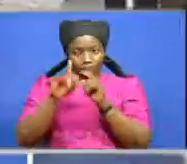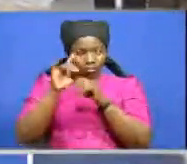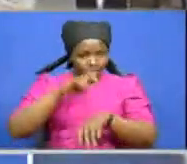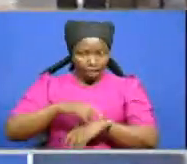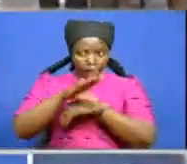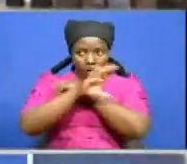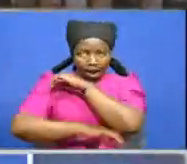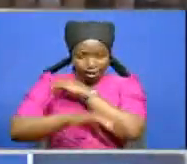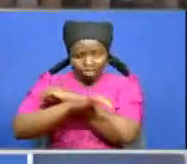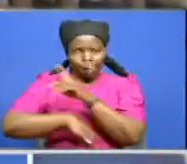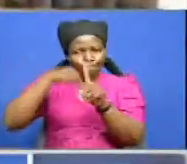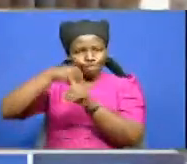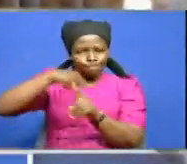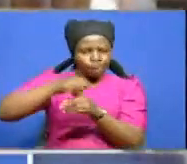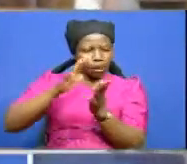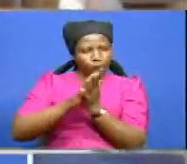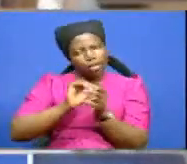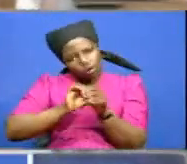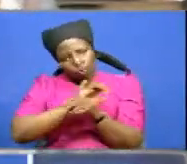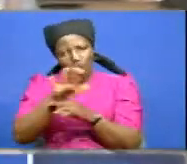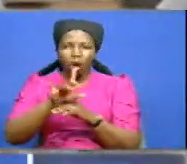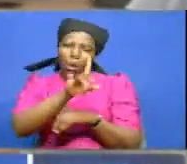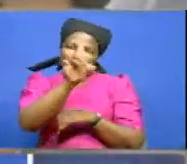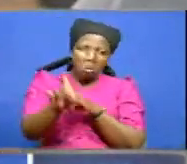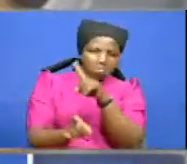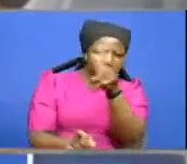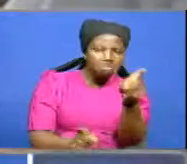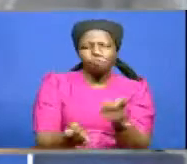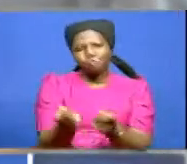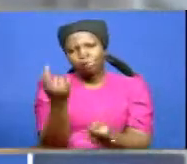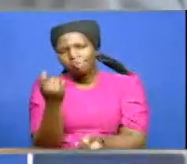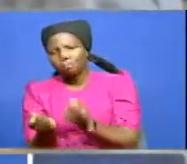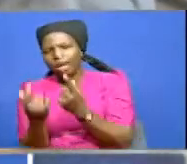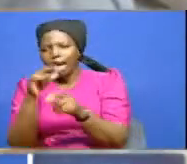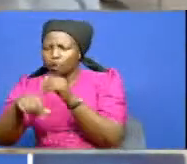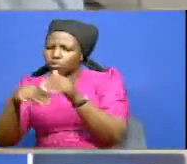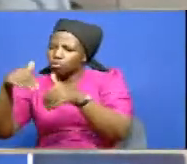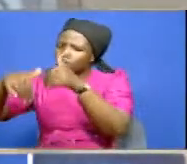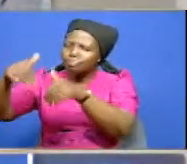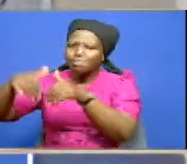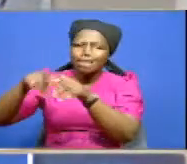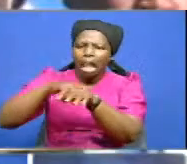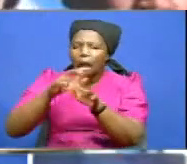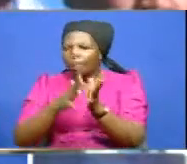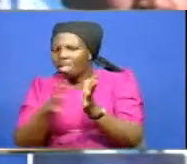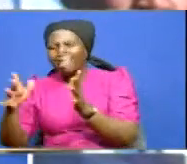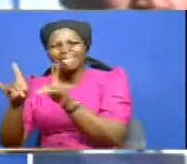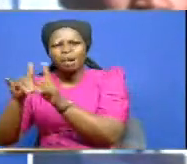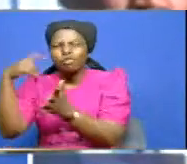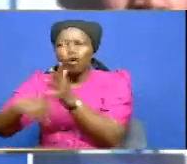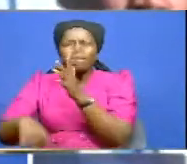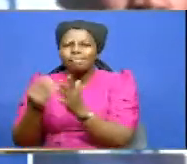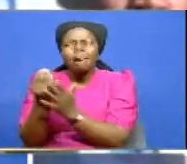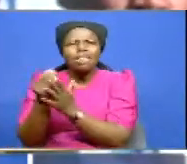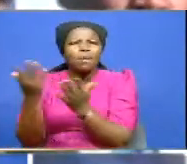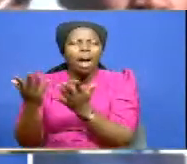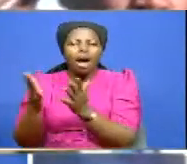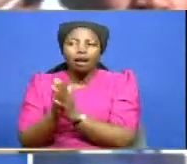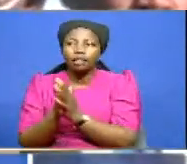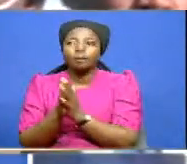with the COVID-19 pandemic, queries arose over the referendum's timing and cost. It is